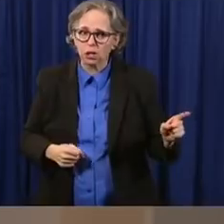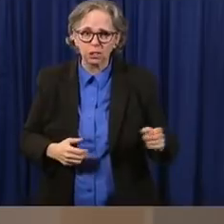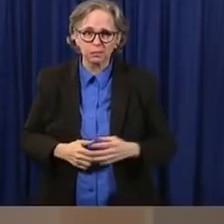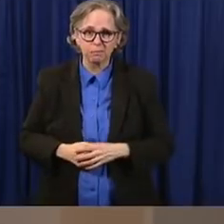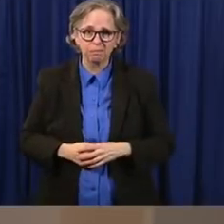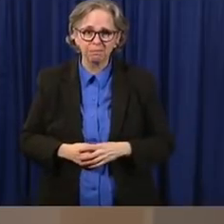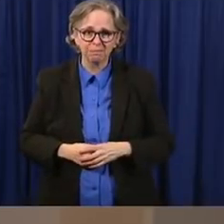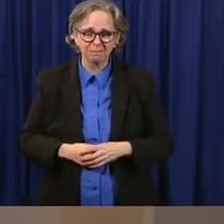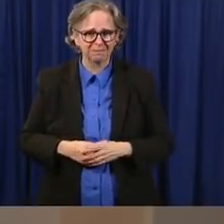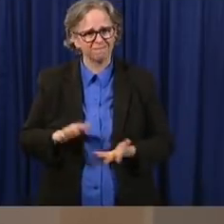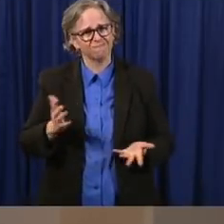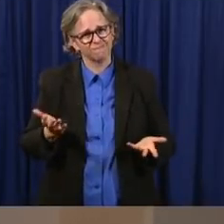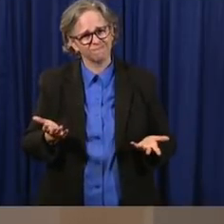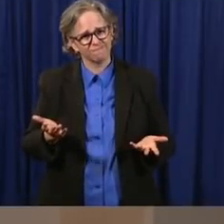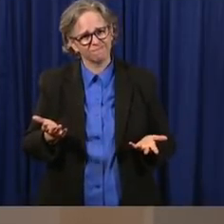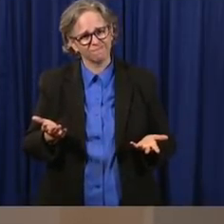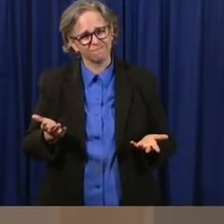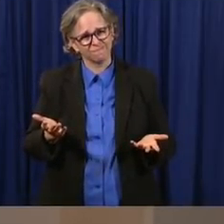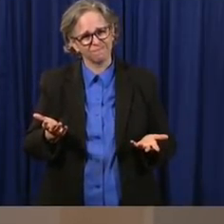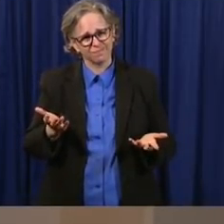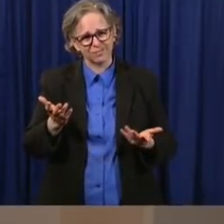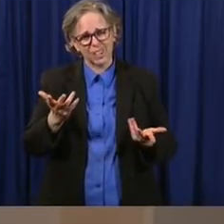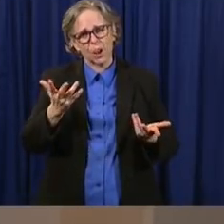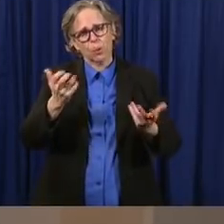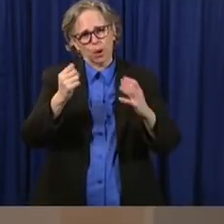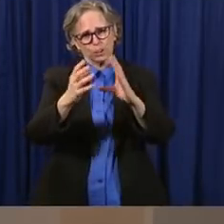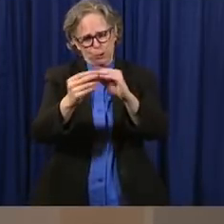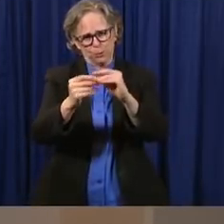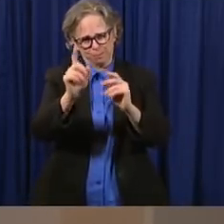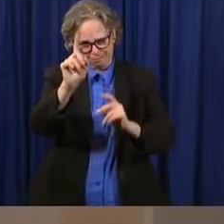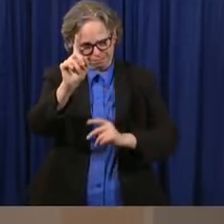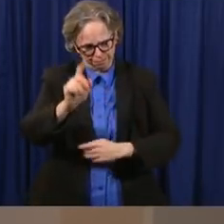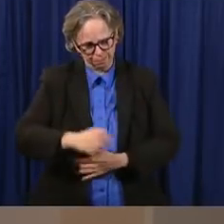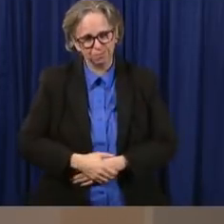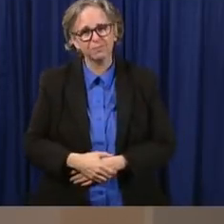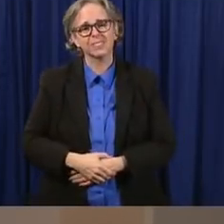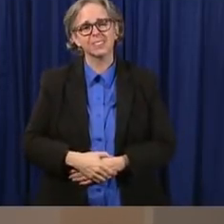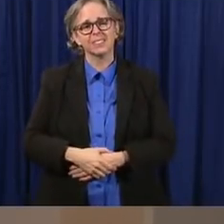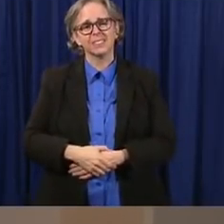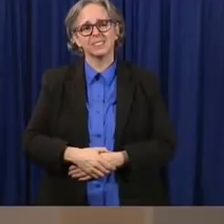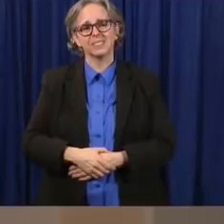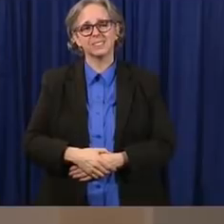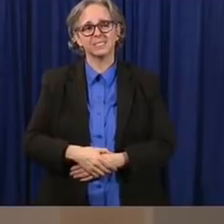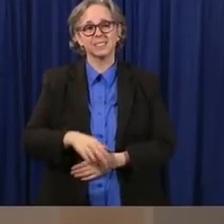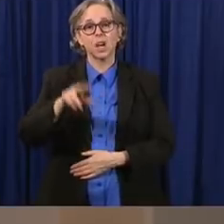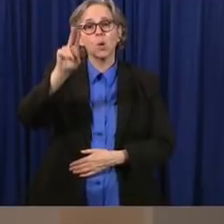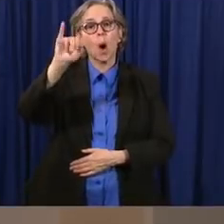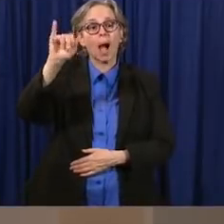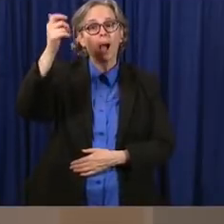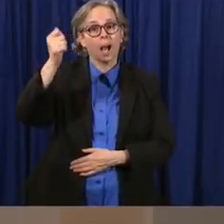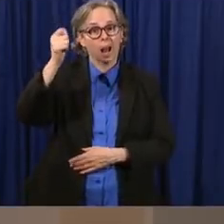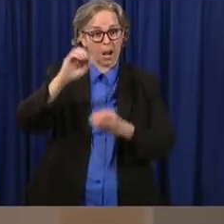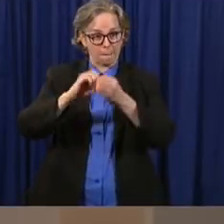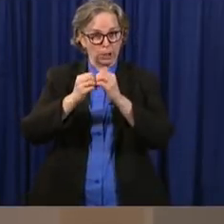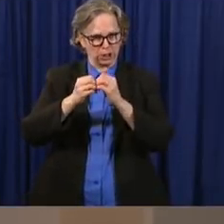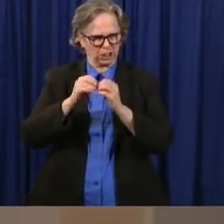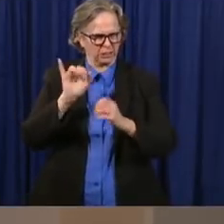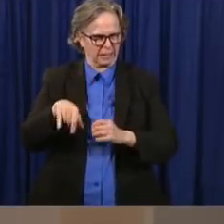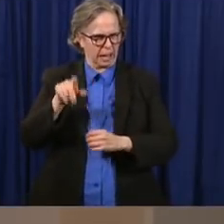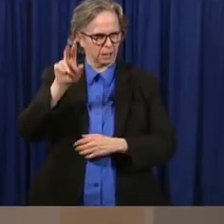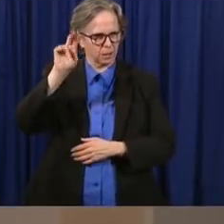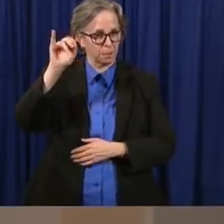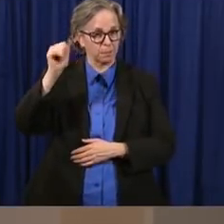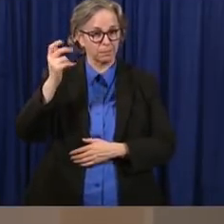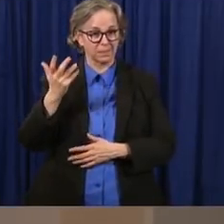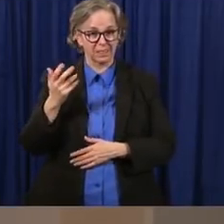perspective, that when you see the unemployment numbers, there are more people that are applying for unemployment in 3